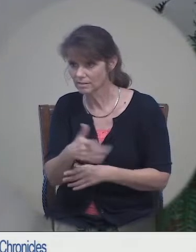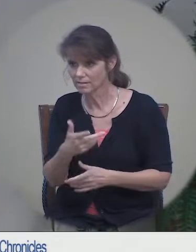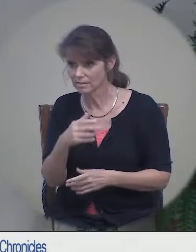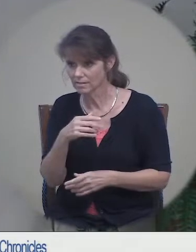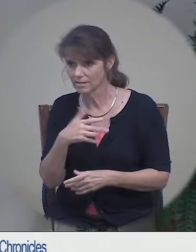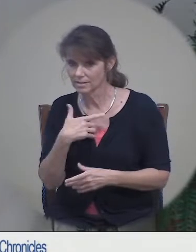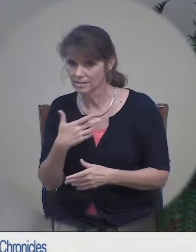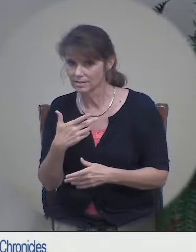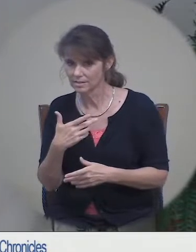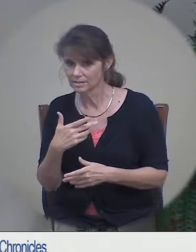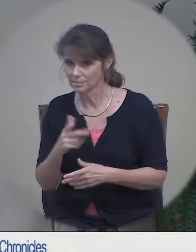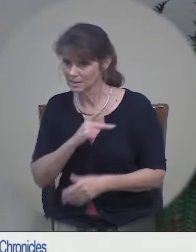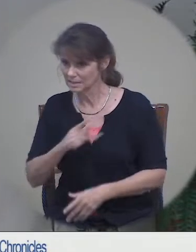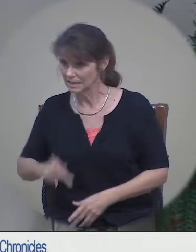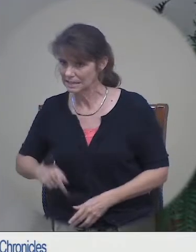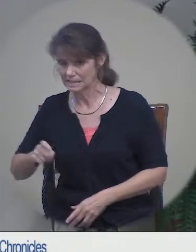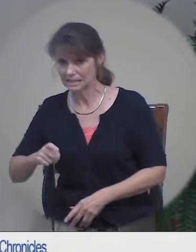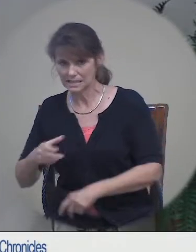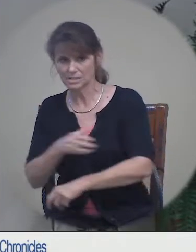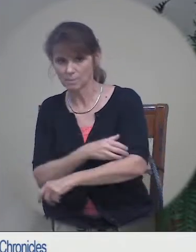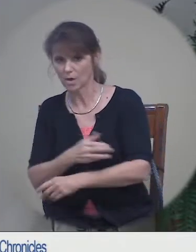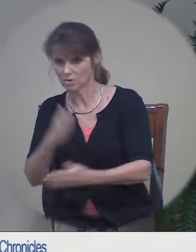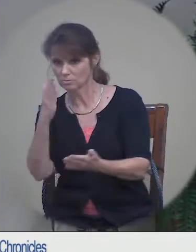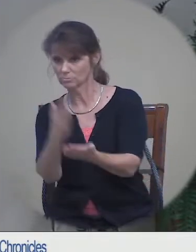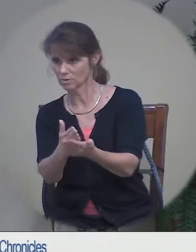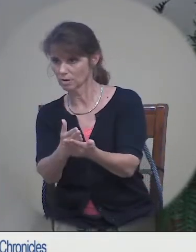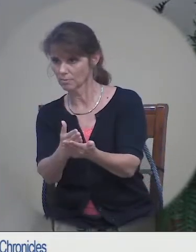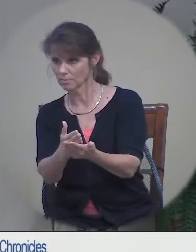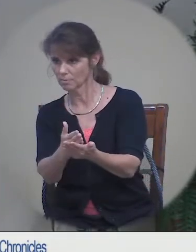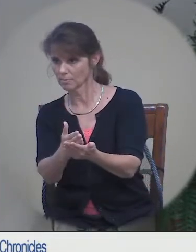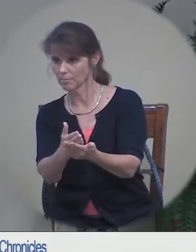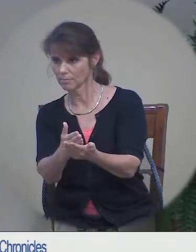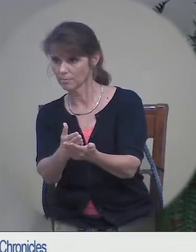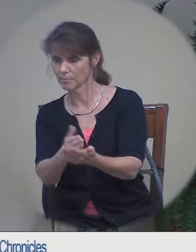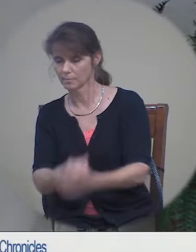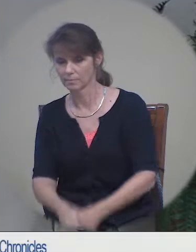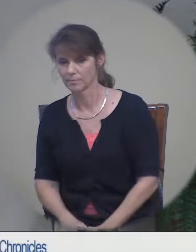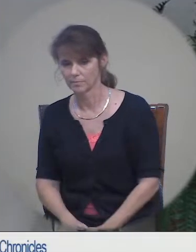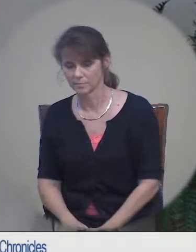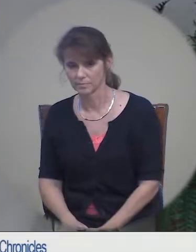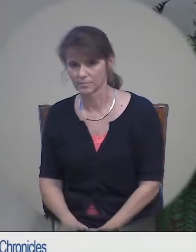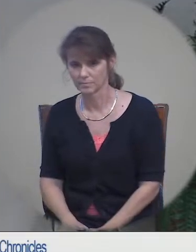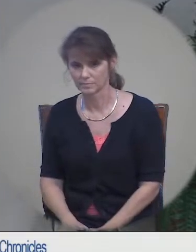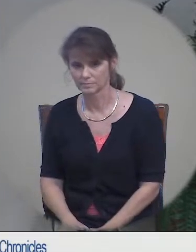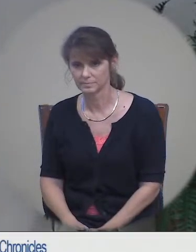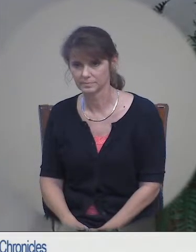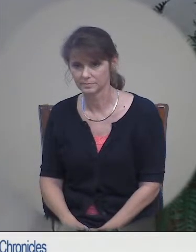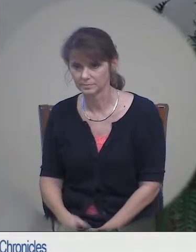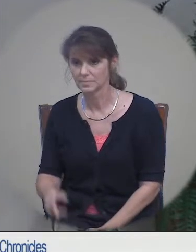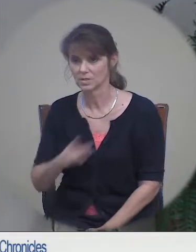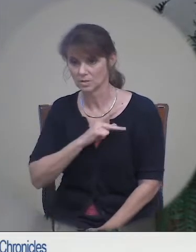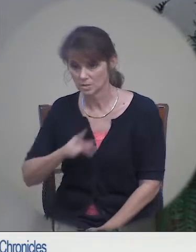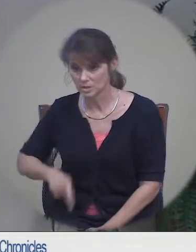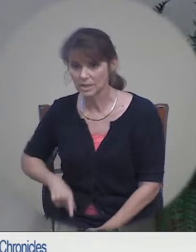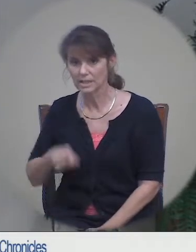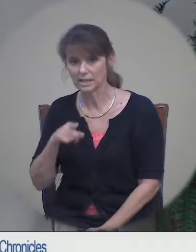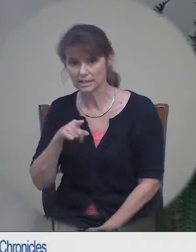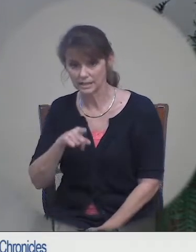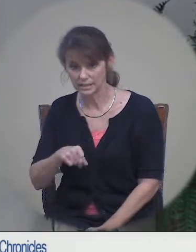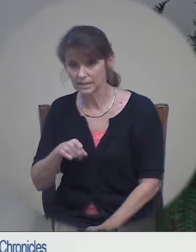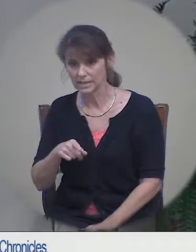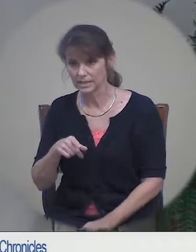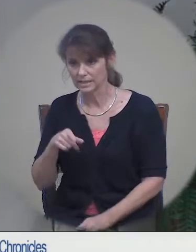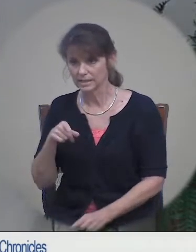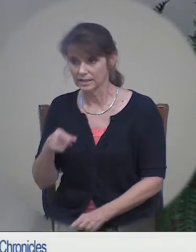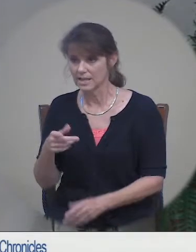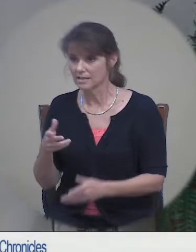leading the charge, but when people see someone going ahead of them and they see themselves before God, they go